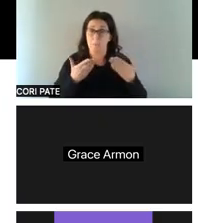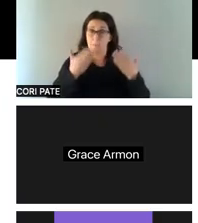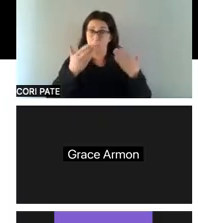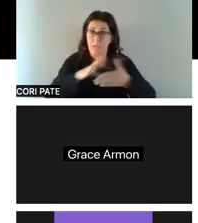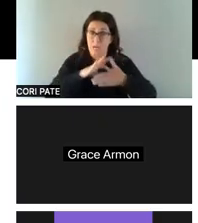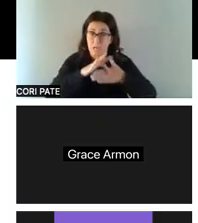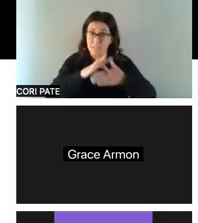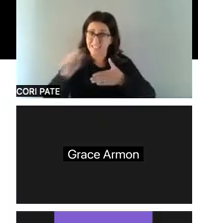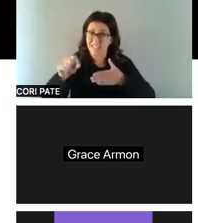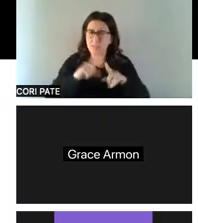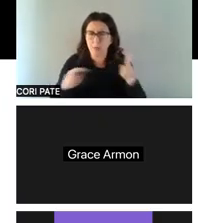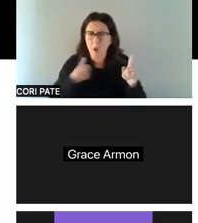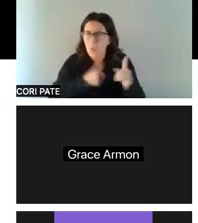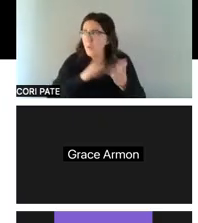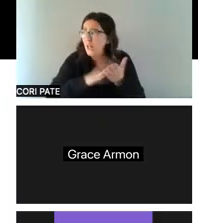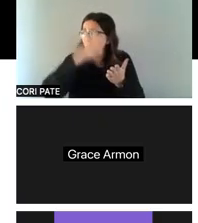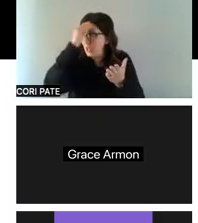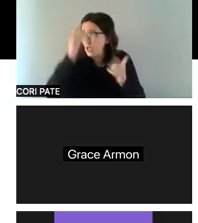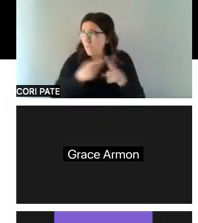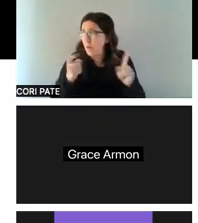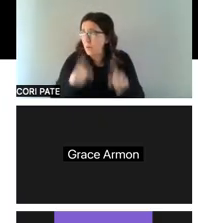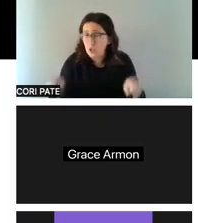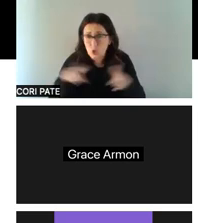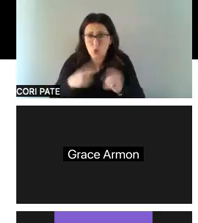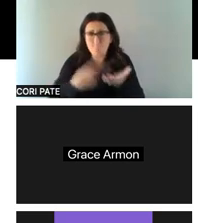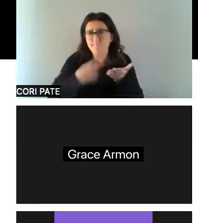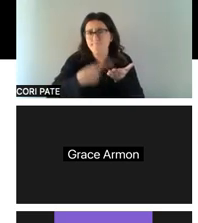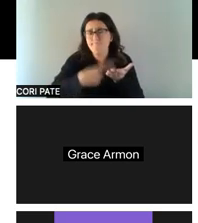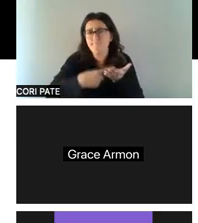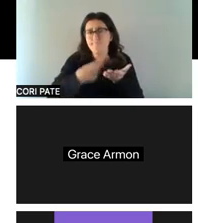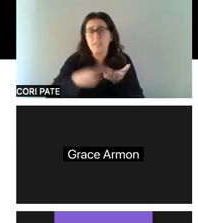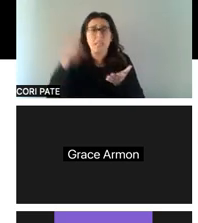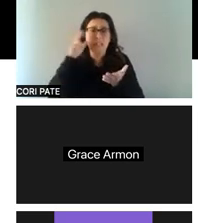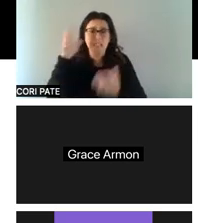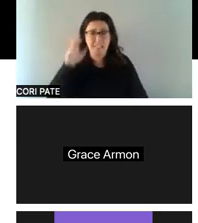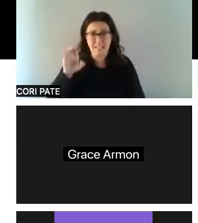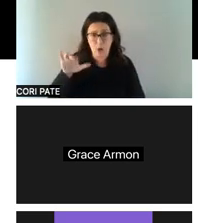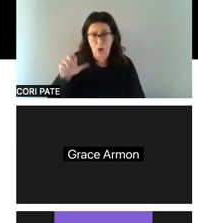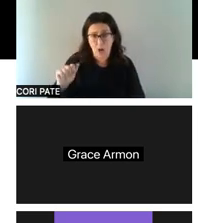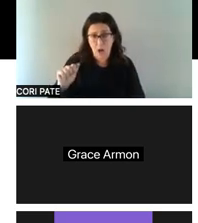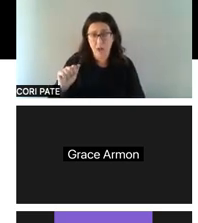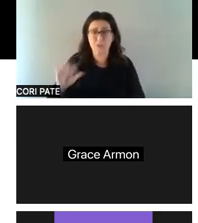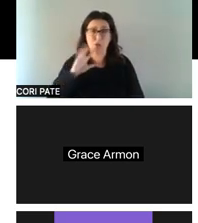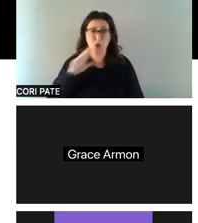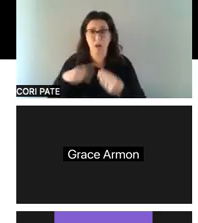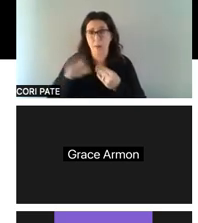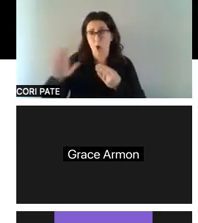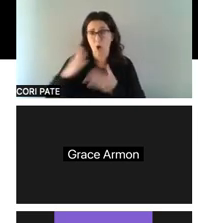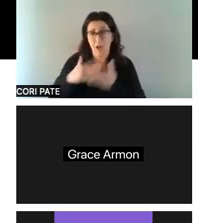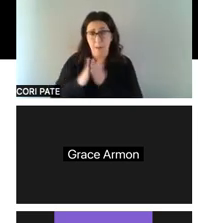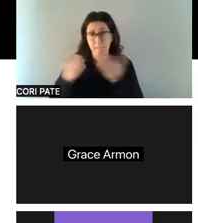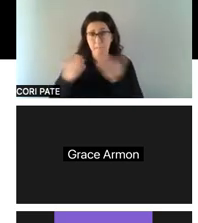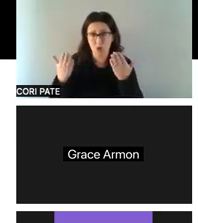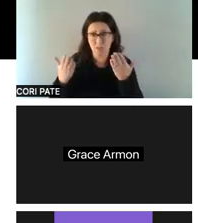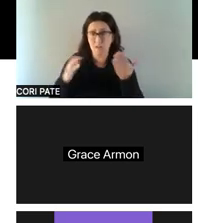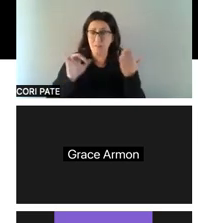from each other. Listening to Erica talk about the handbook that her agency uses, that might not be something that